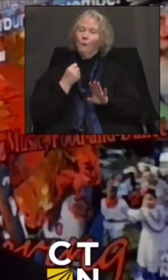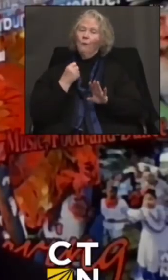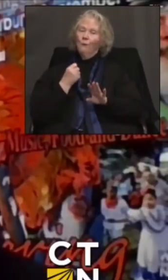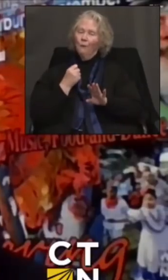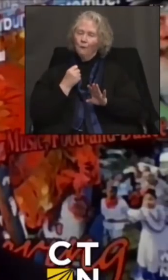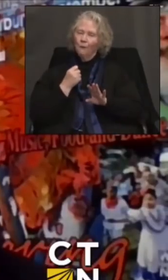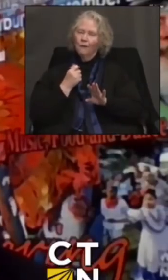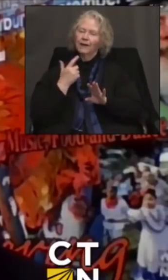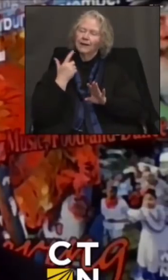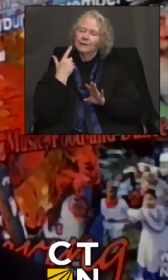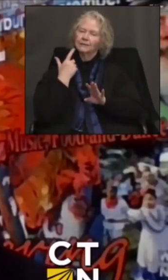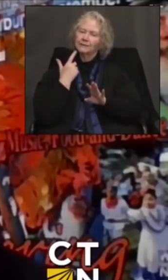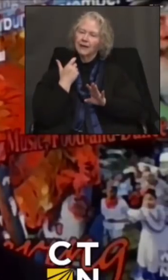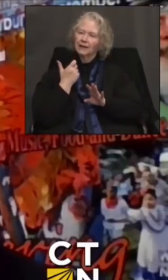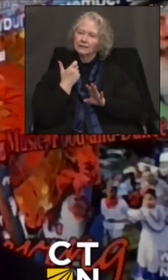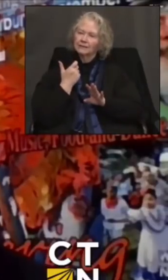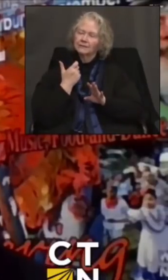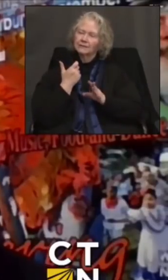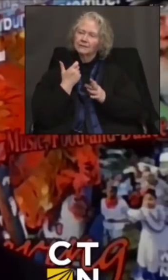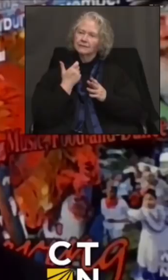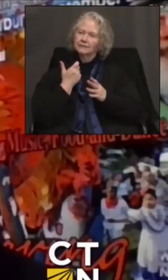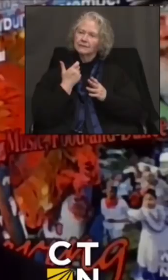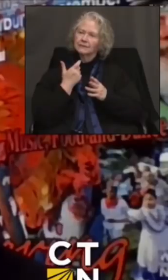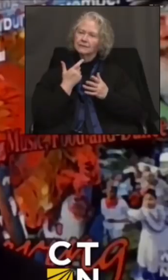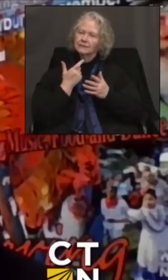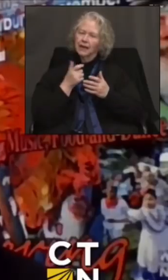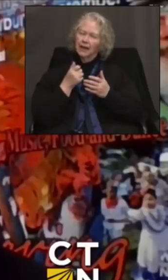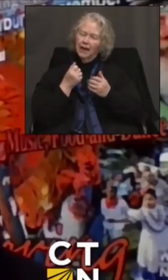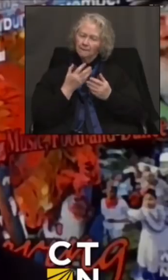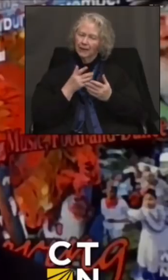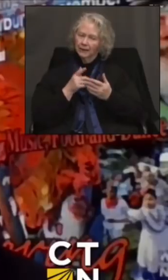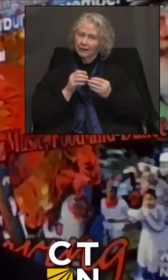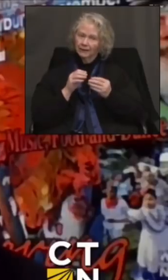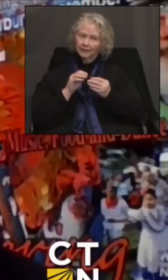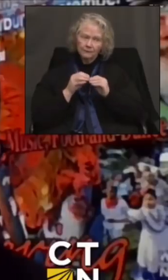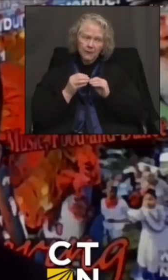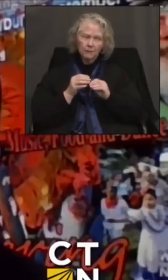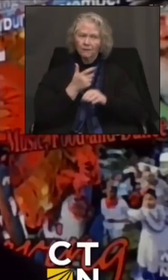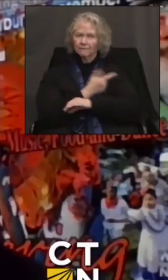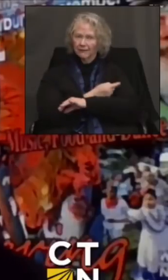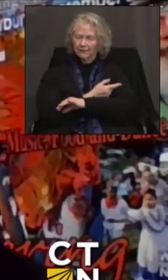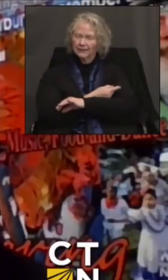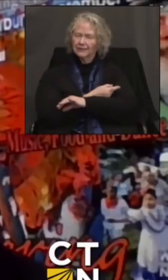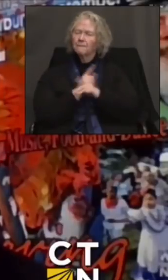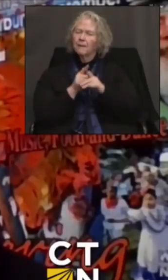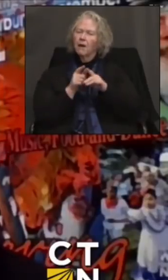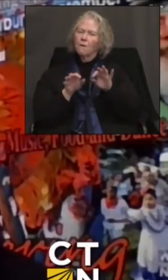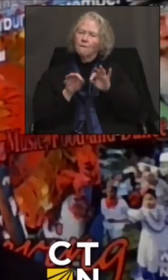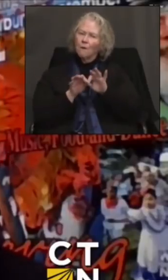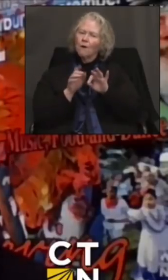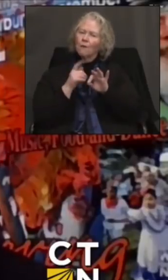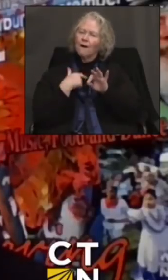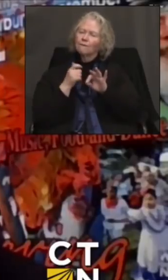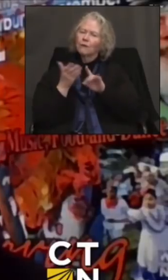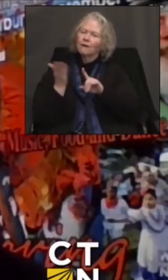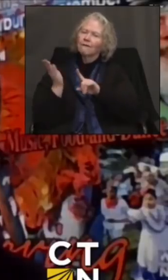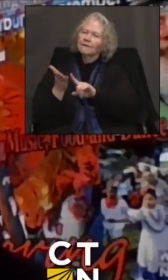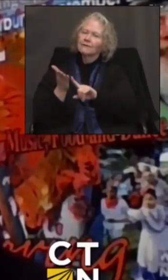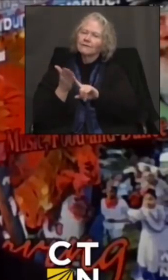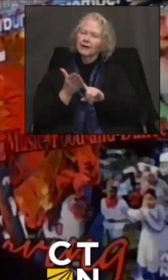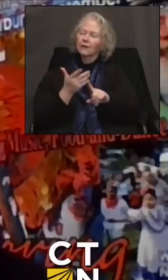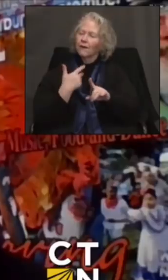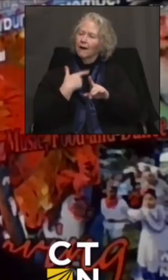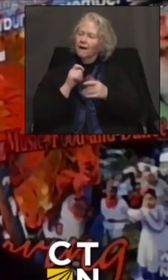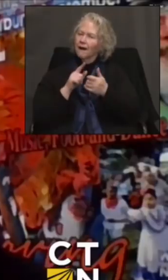of vaccinations. But there's an important point that Ms. Kathleen was talking about. Being able to convince somebody and talk to somebody and explain